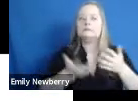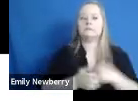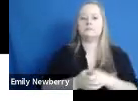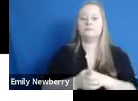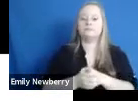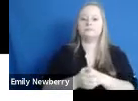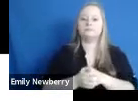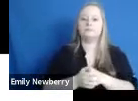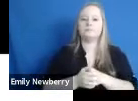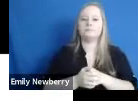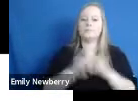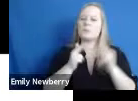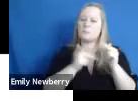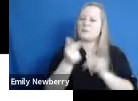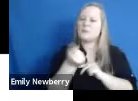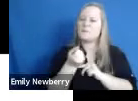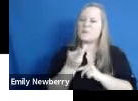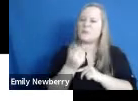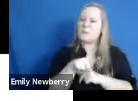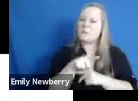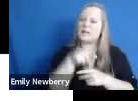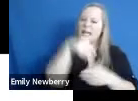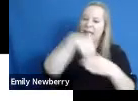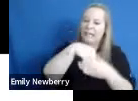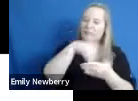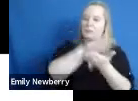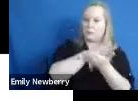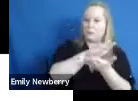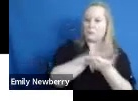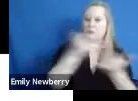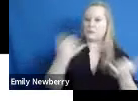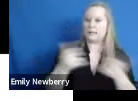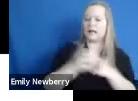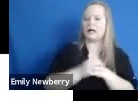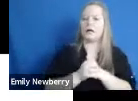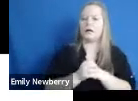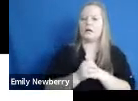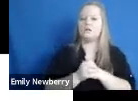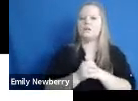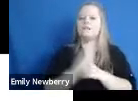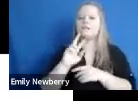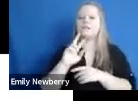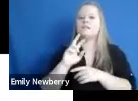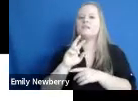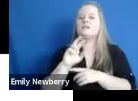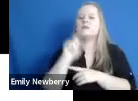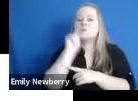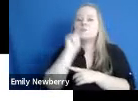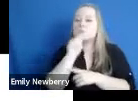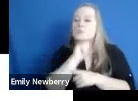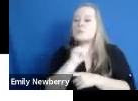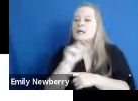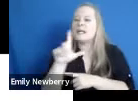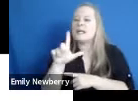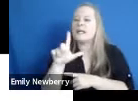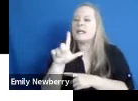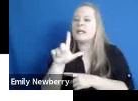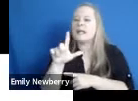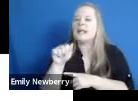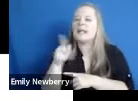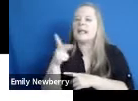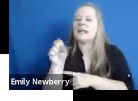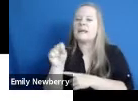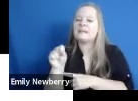So we built a few of these in schools now. This is out in Twin Lakes, which is in between Gallup